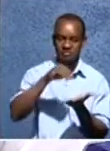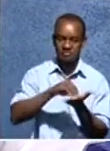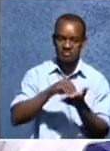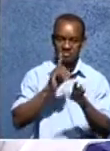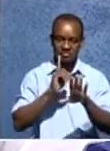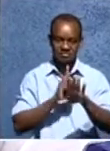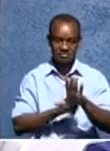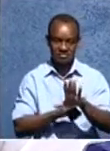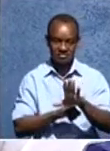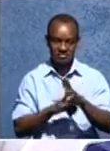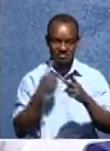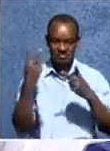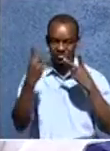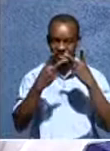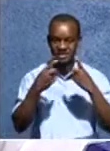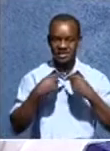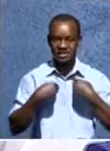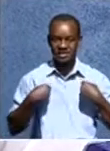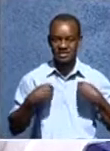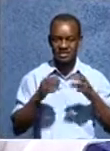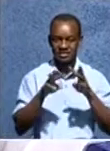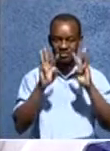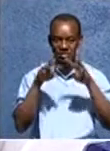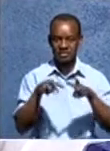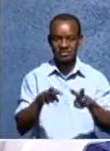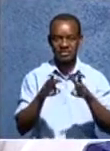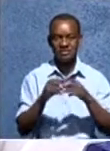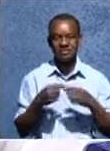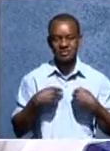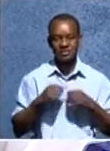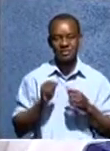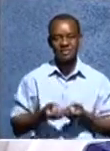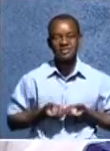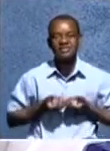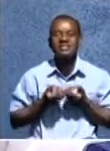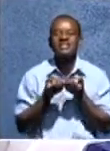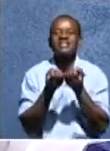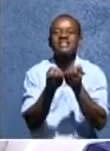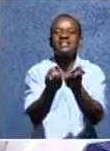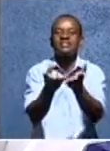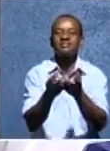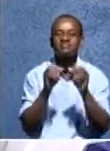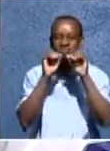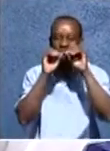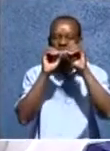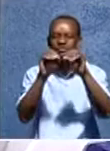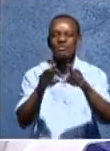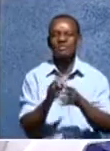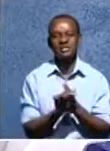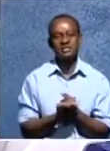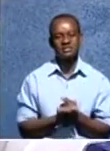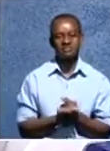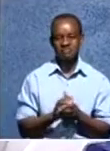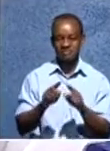visit us, Walvis Bay, and they can pass by you and give you the information face-to-face, and you can ask questions as well. So